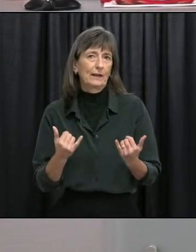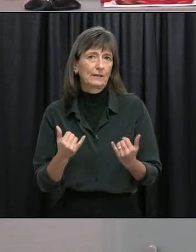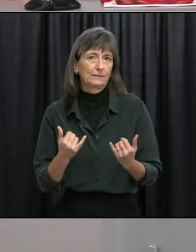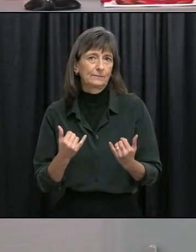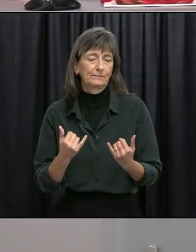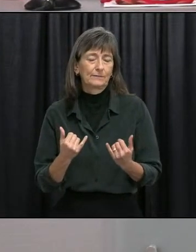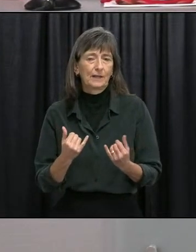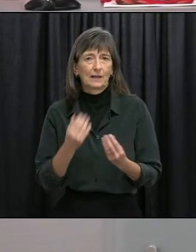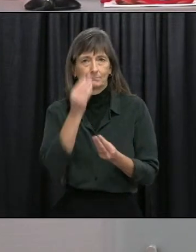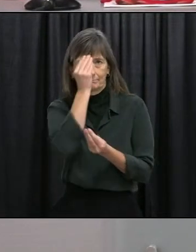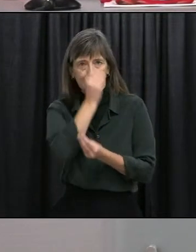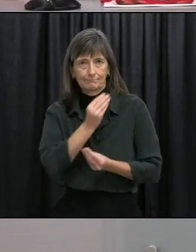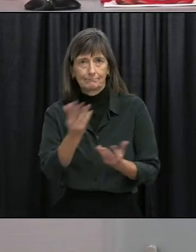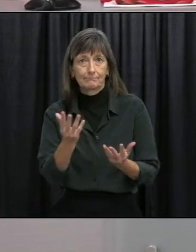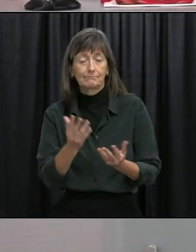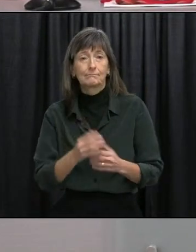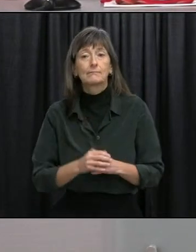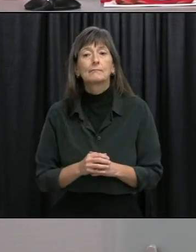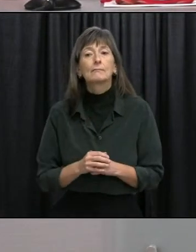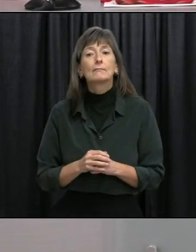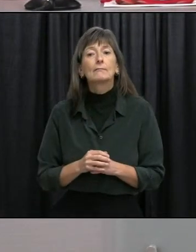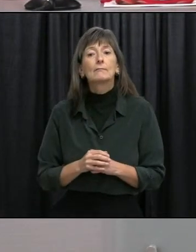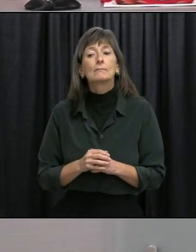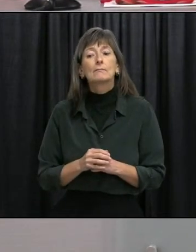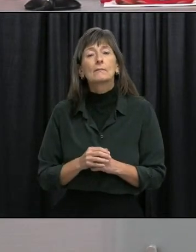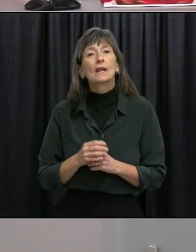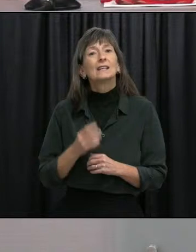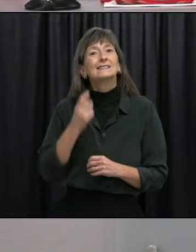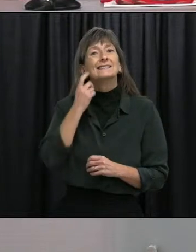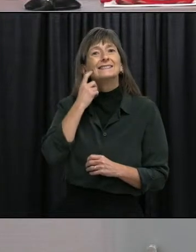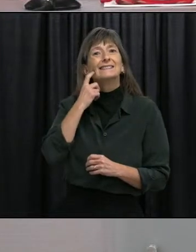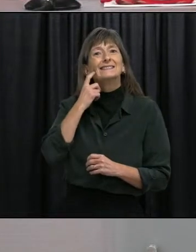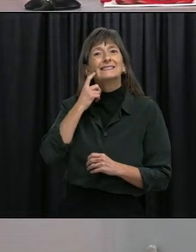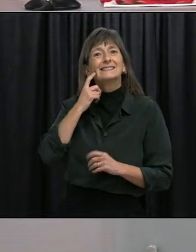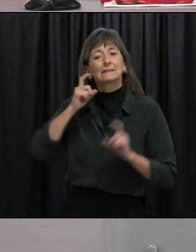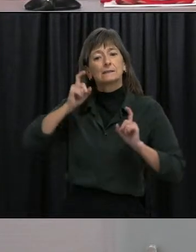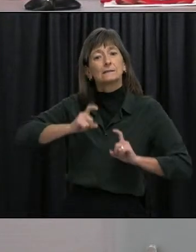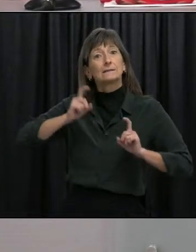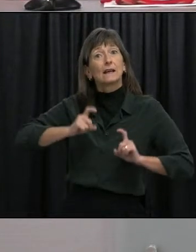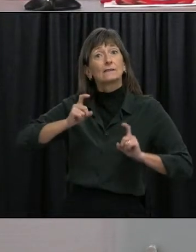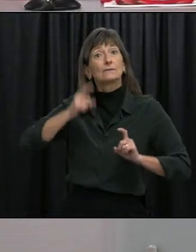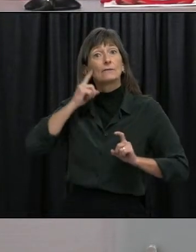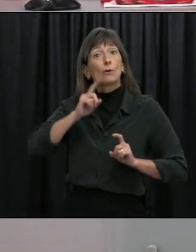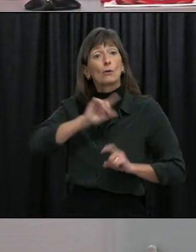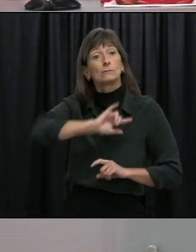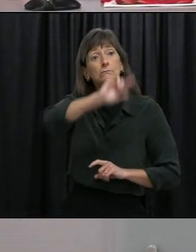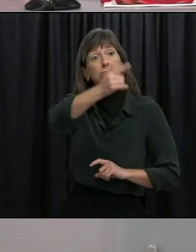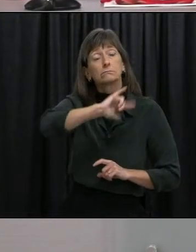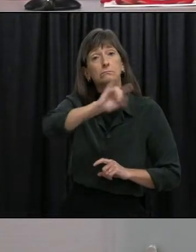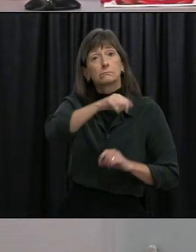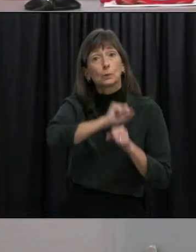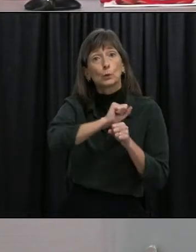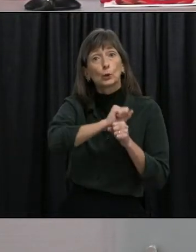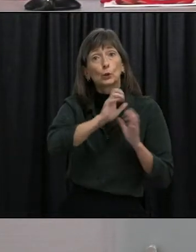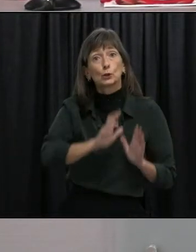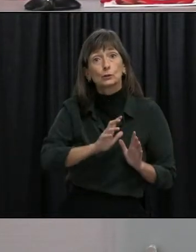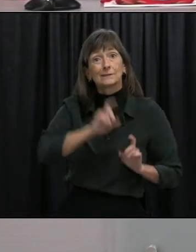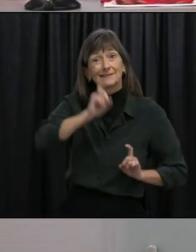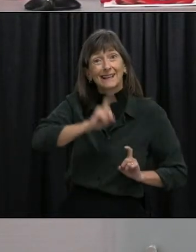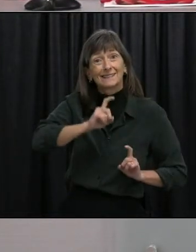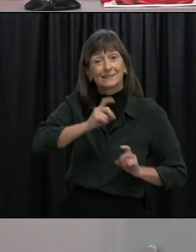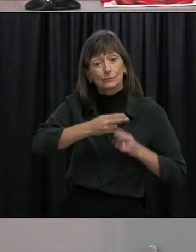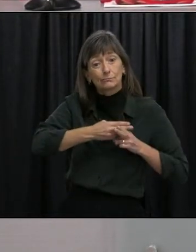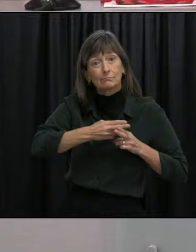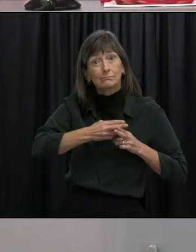the analysis of the rotational workers pilot scheme that we undertook some months